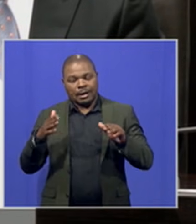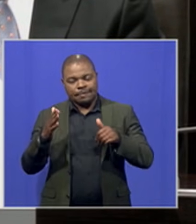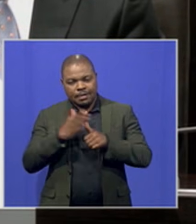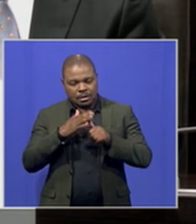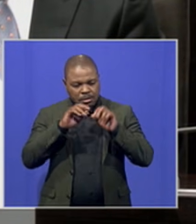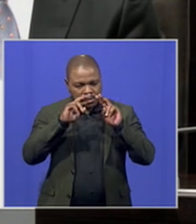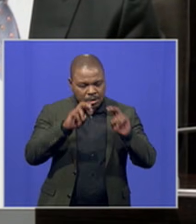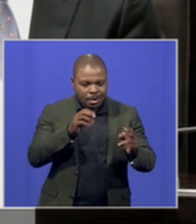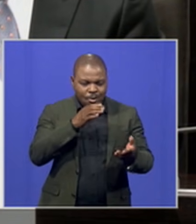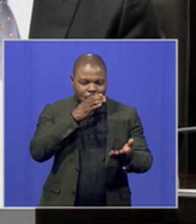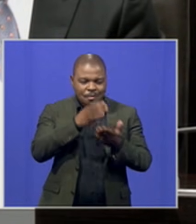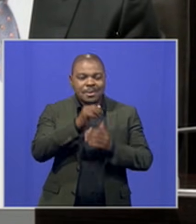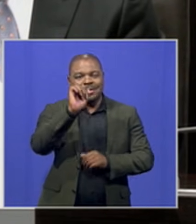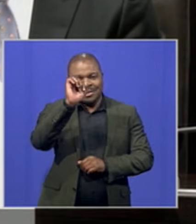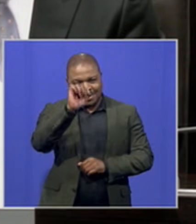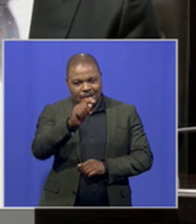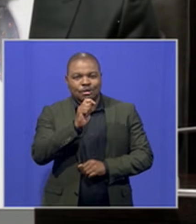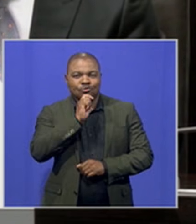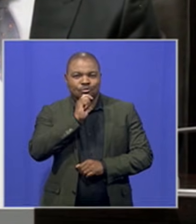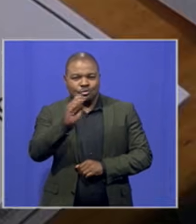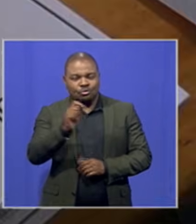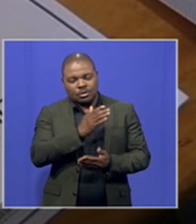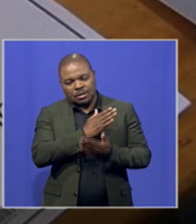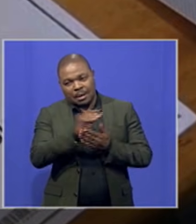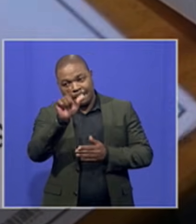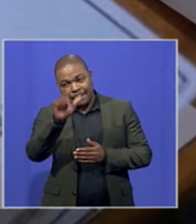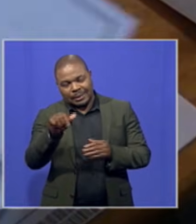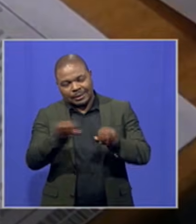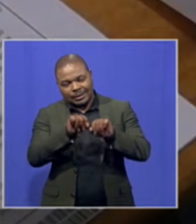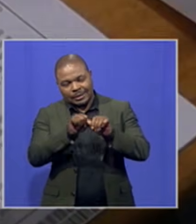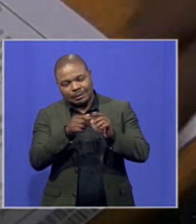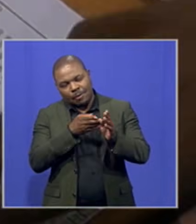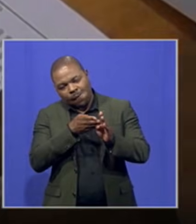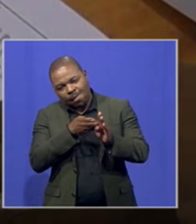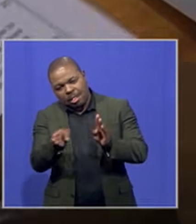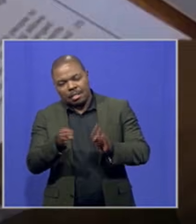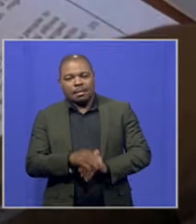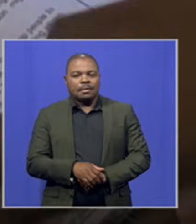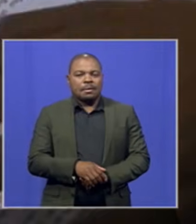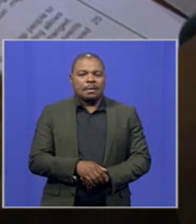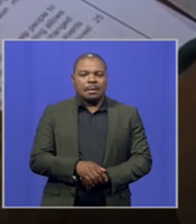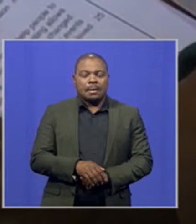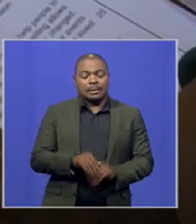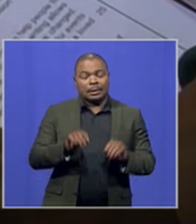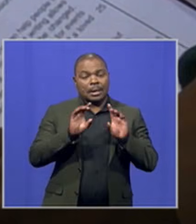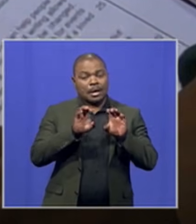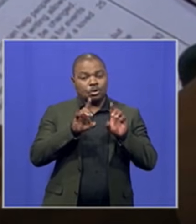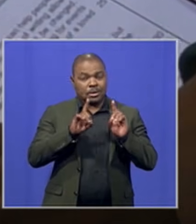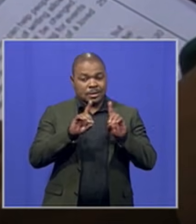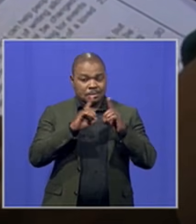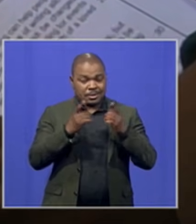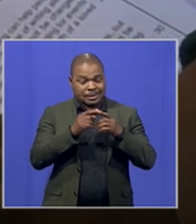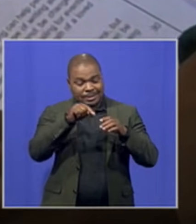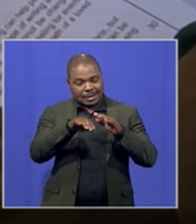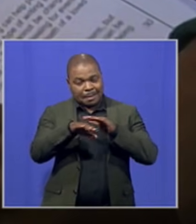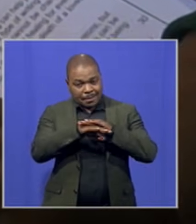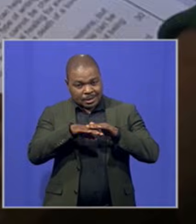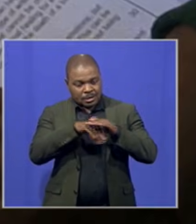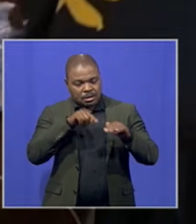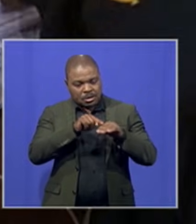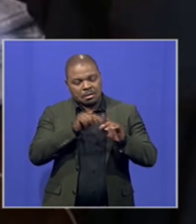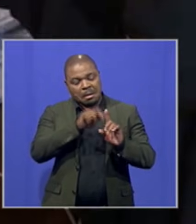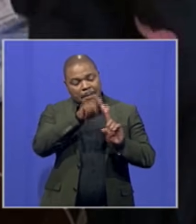which confirmed that a breach had indeed occurred. E mongwe bahlanka ba lefapha la thuto ya motheo ya nkgang lefotha tlolong